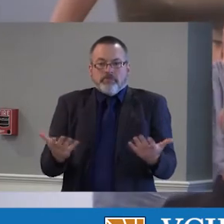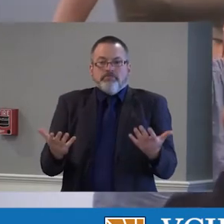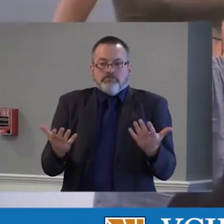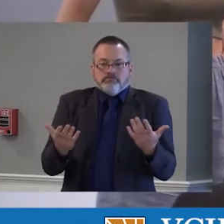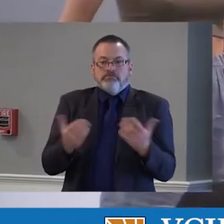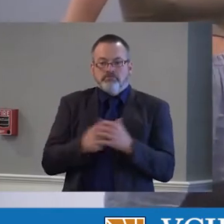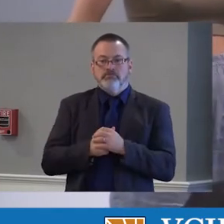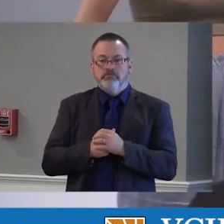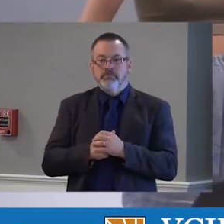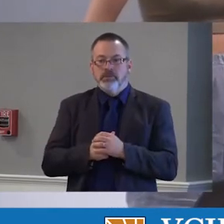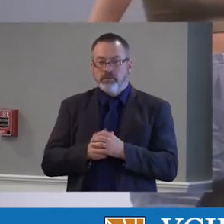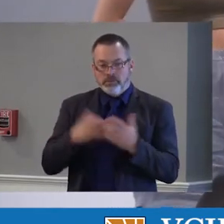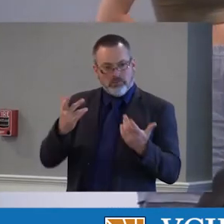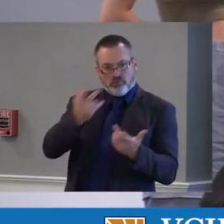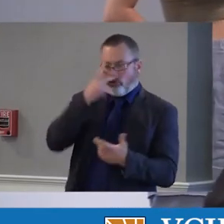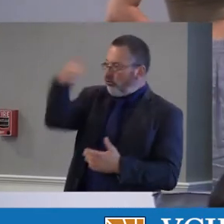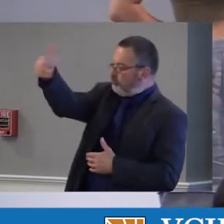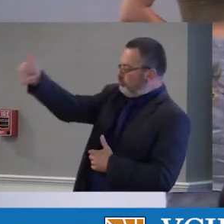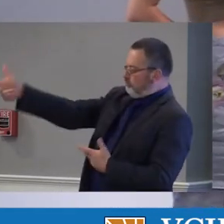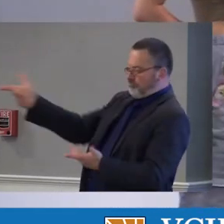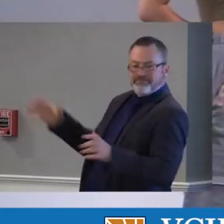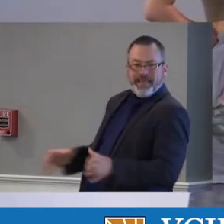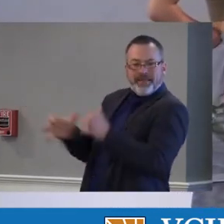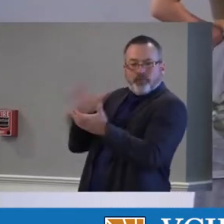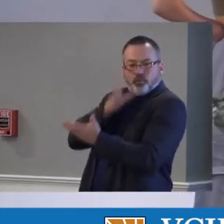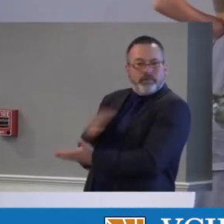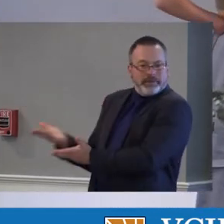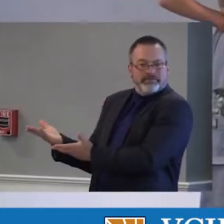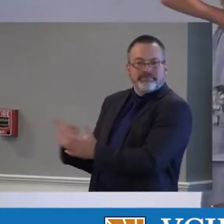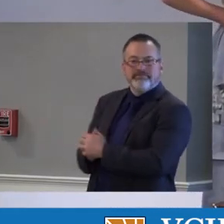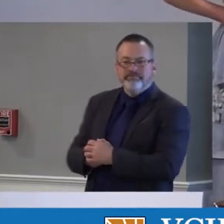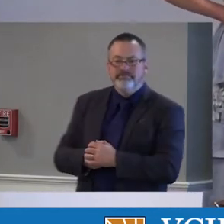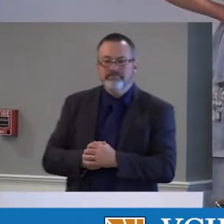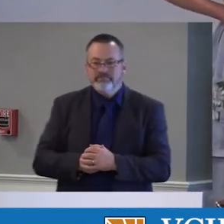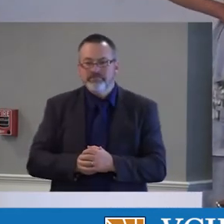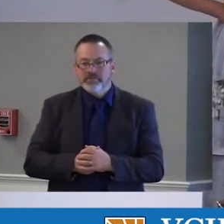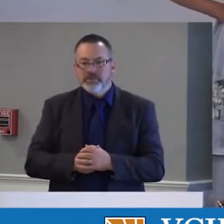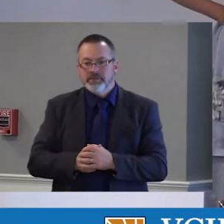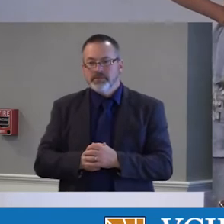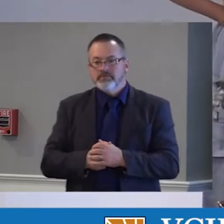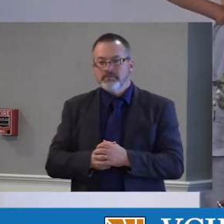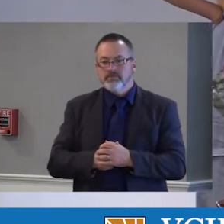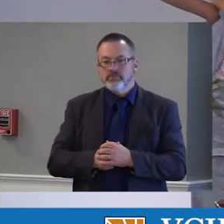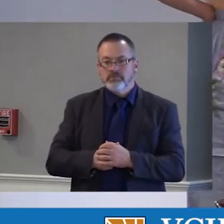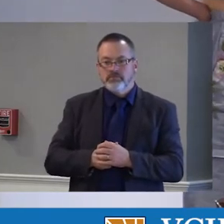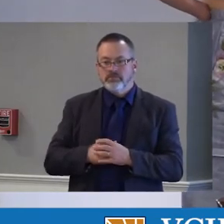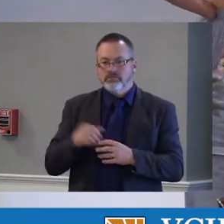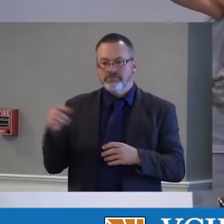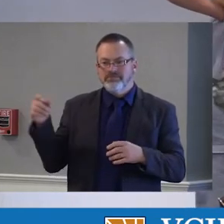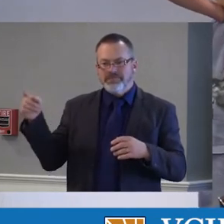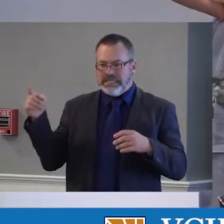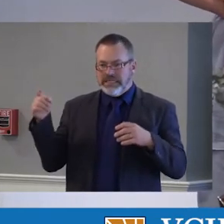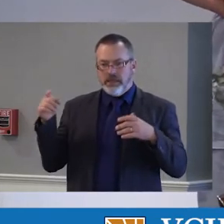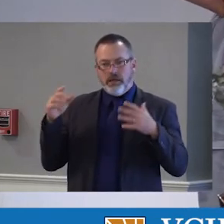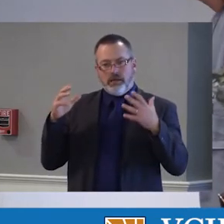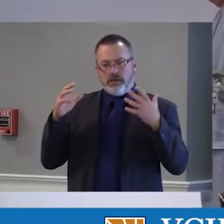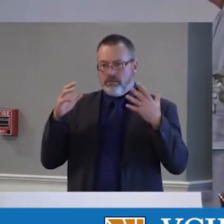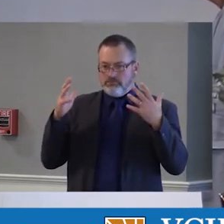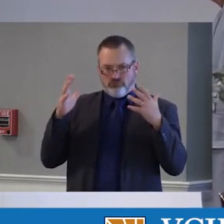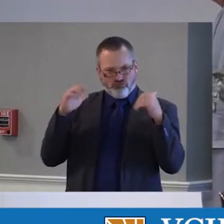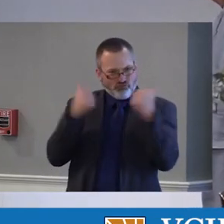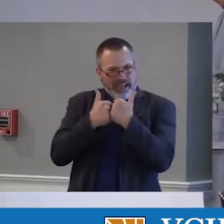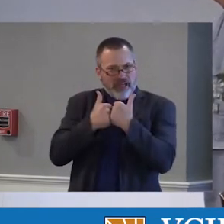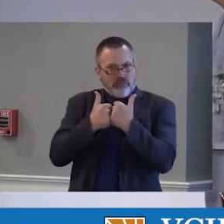is so visible. She cares deeply about working to create a more just and inclusive world.